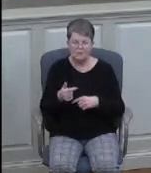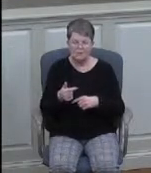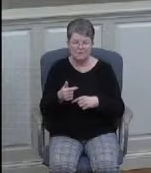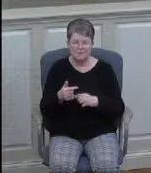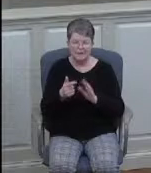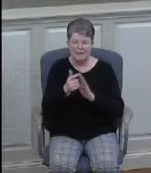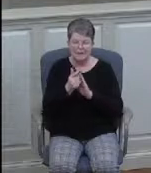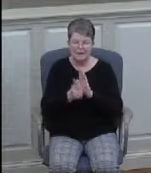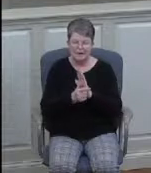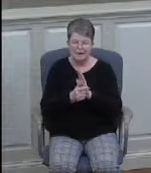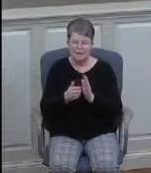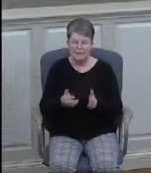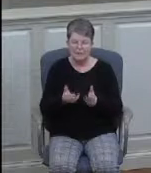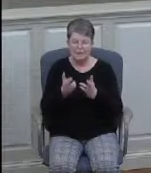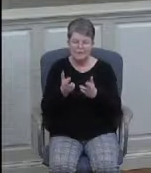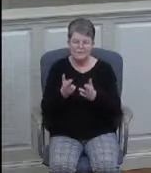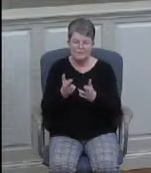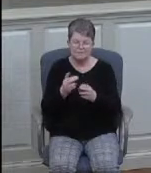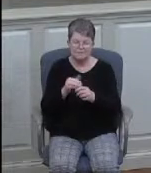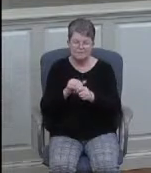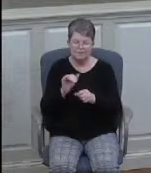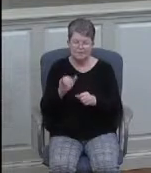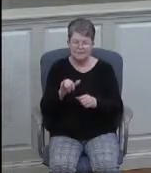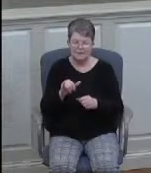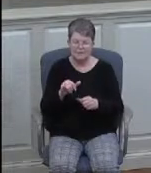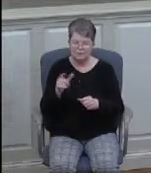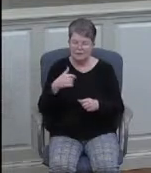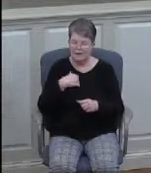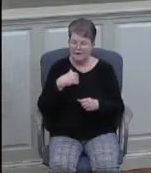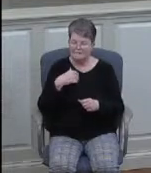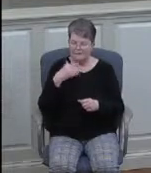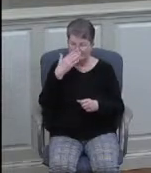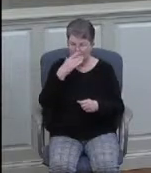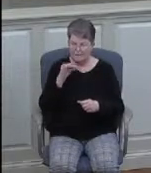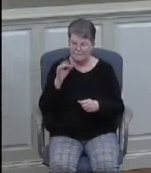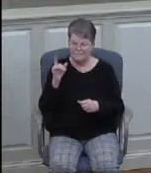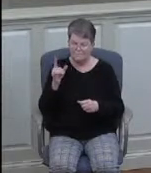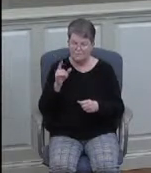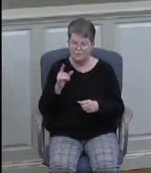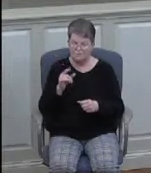legal representation in the matter described. You have in front of you resolution